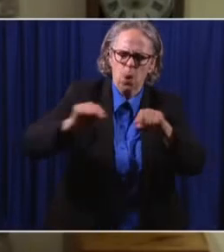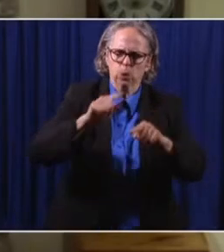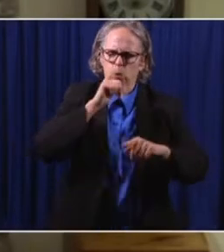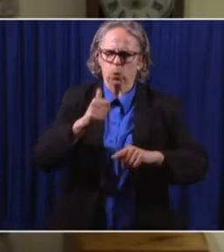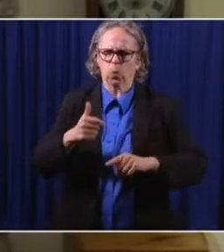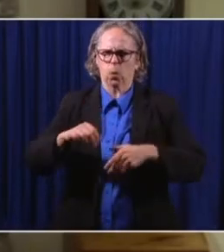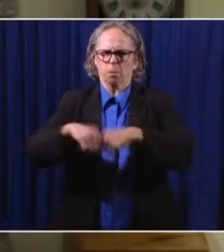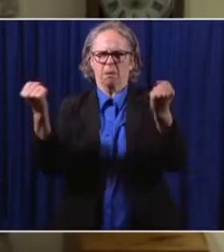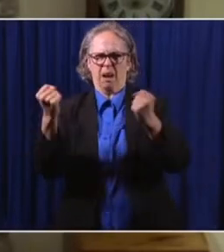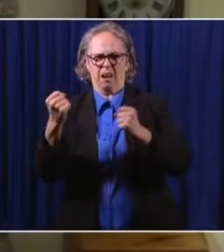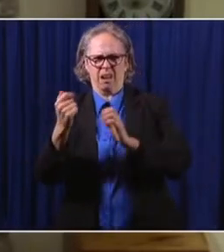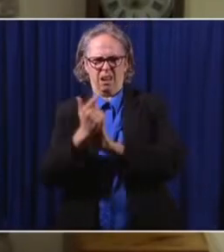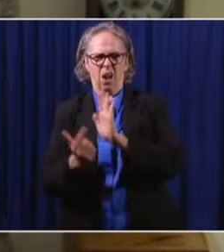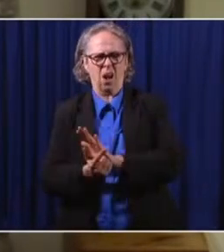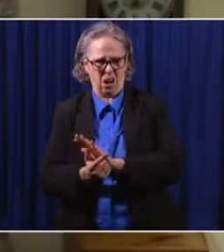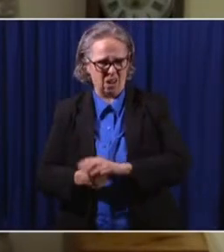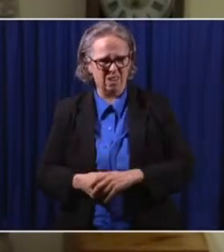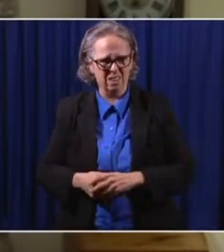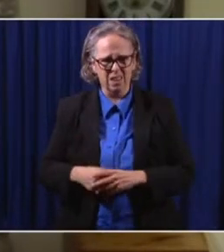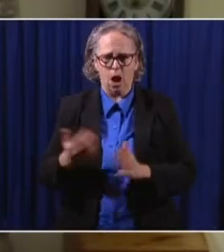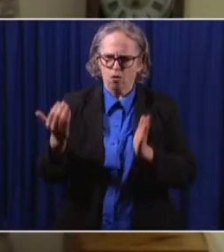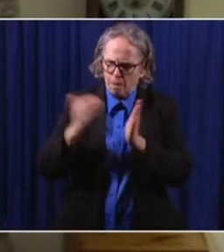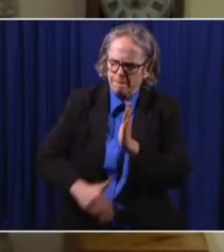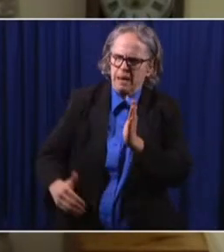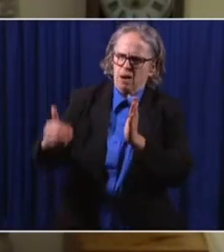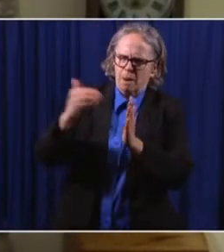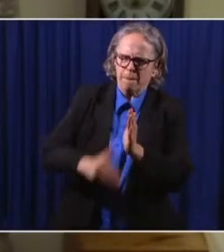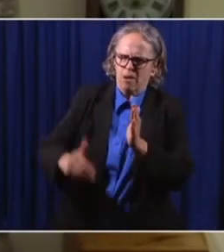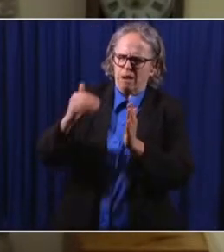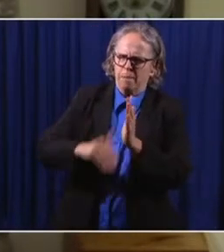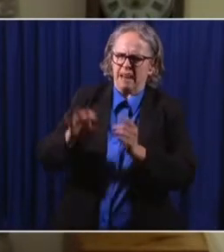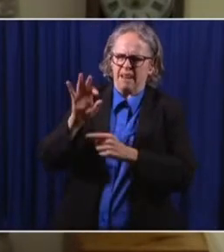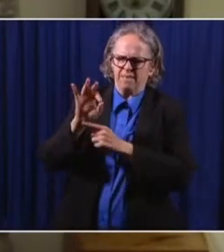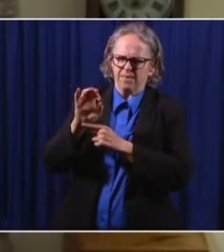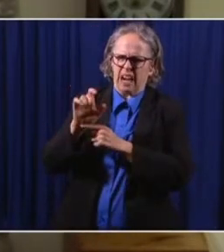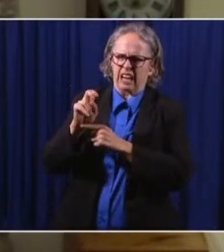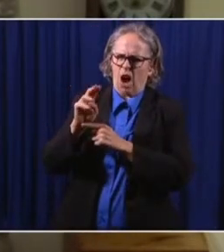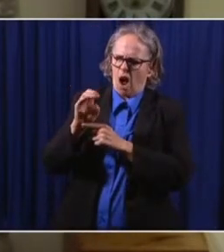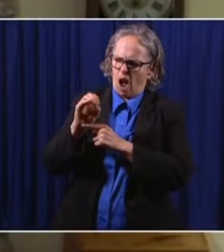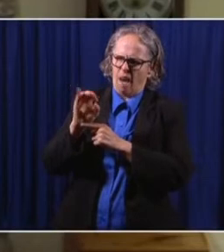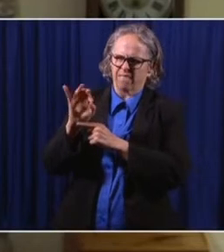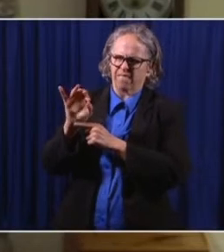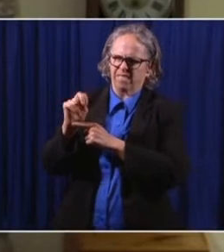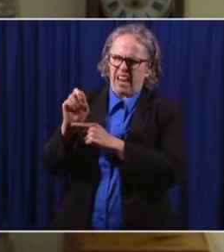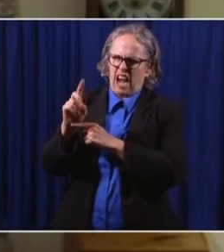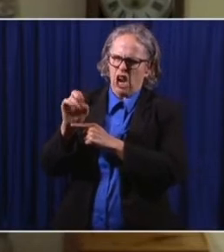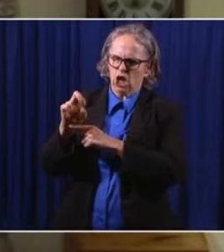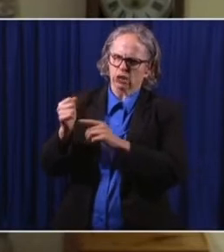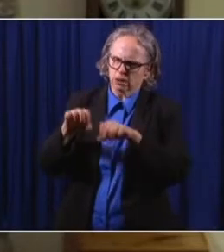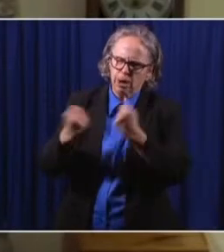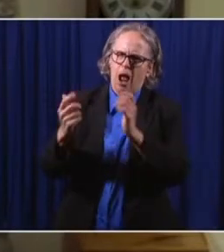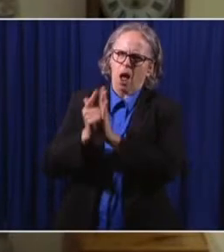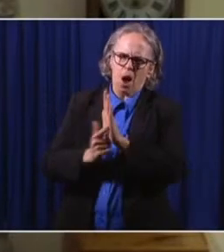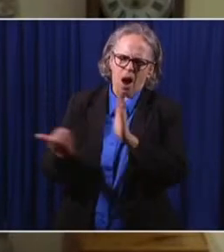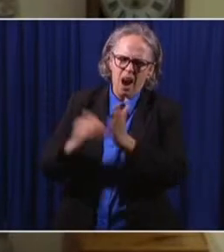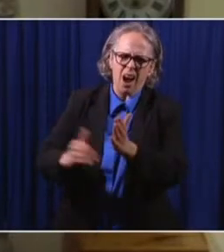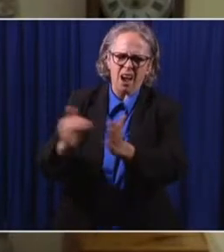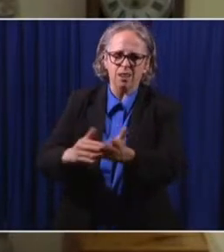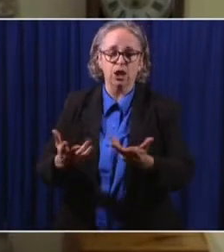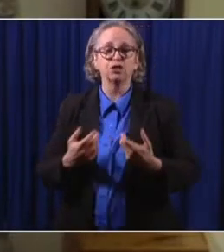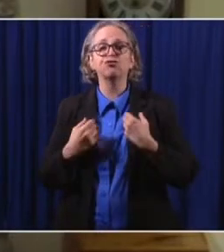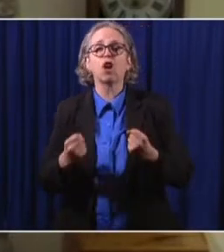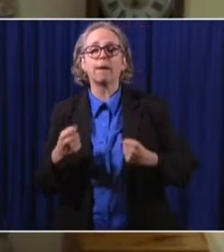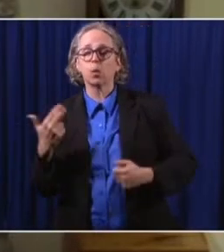who are violent repeat offenders who insist on continuing to travel in their car with guns or have guns on